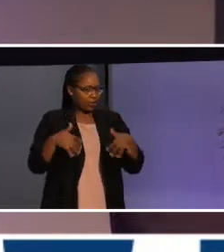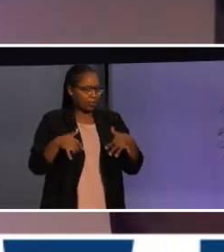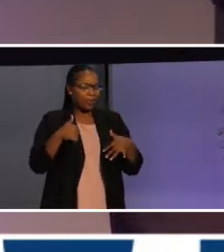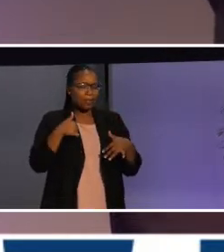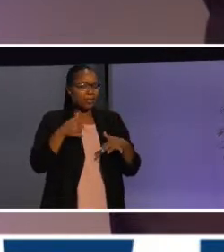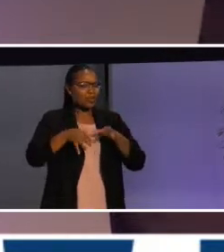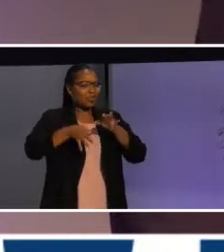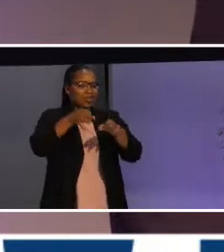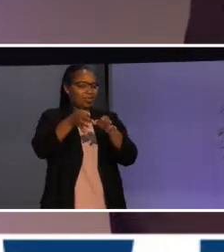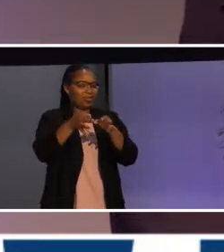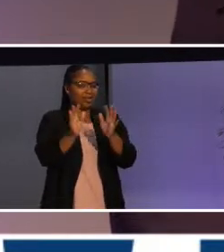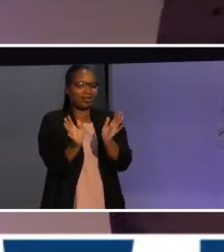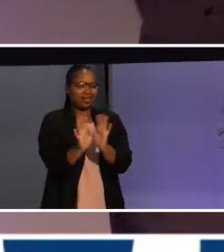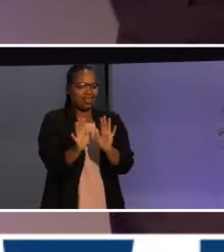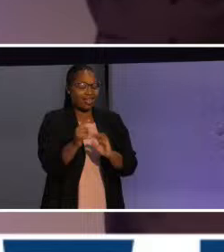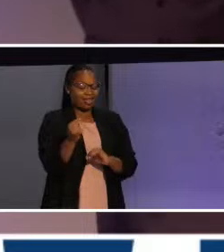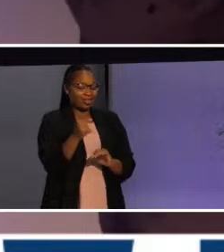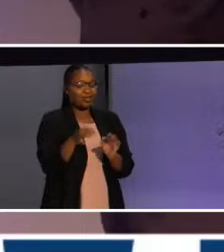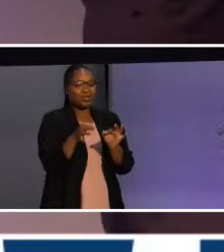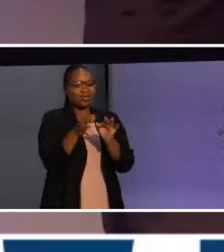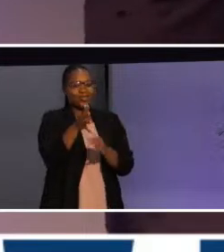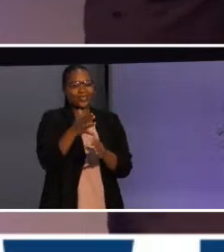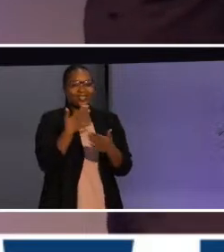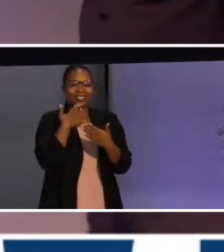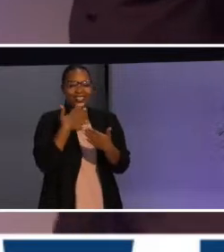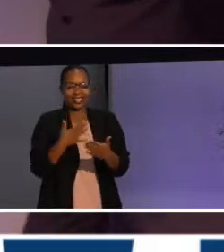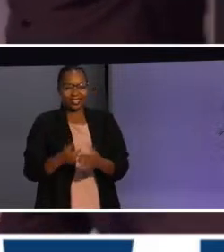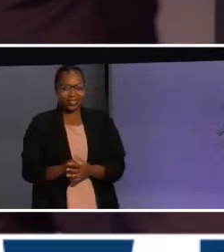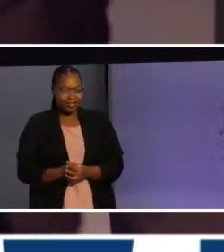spoil by explaining right now. Thank you.